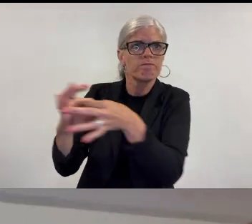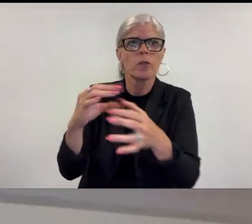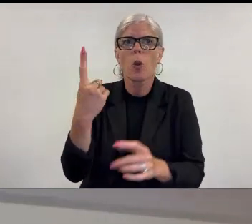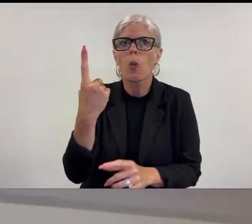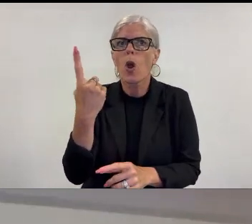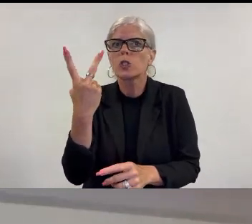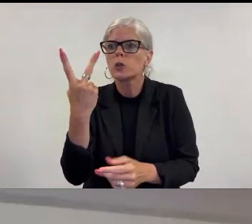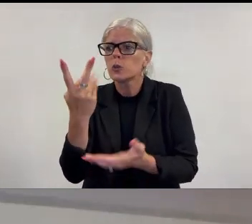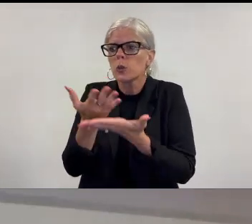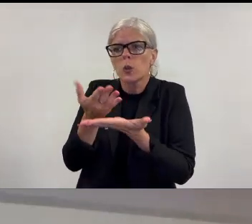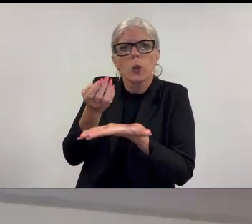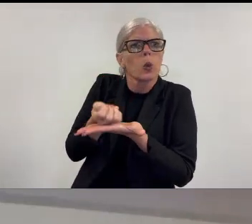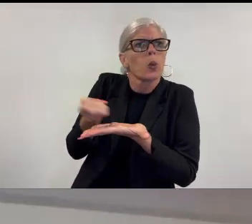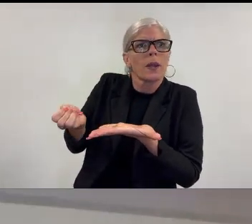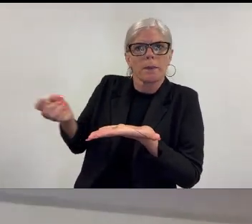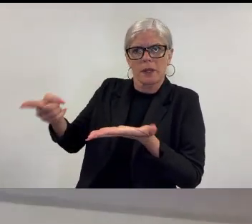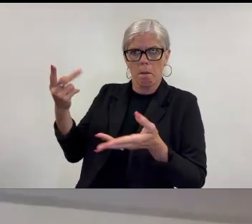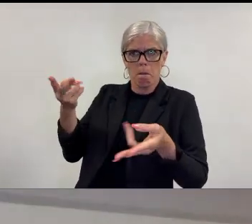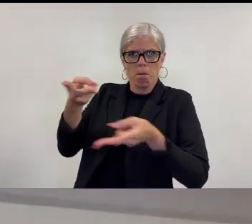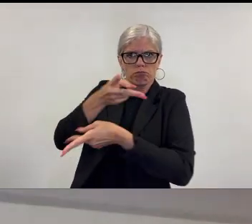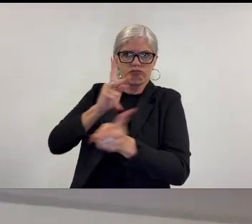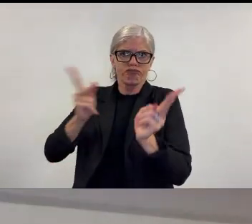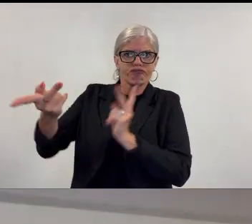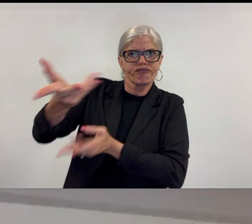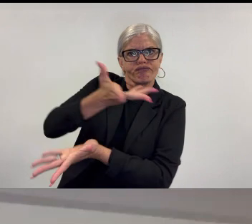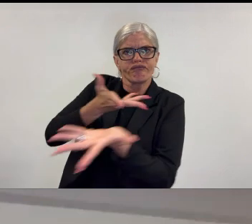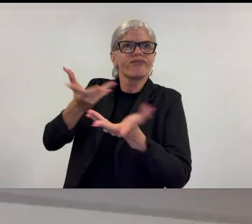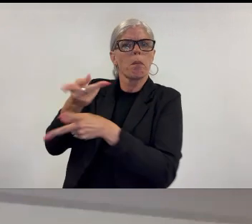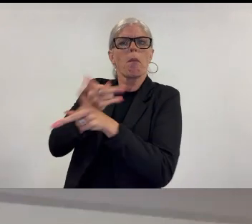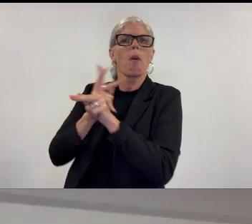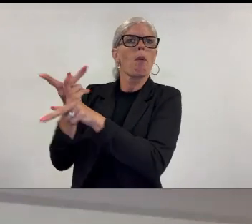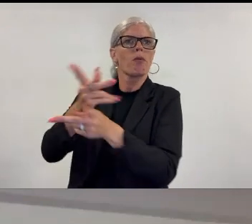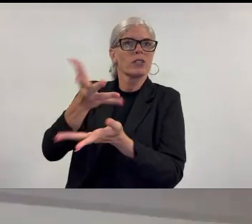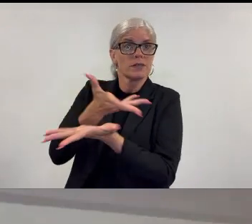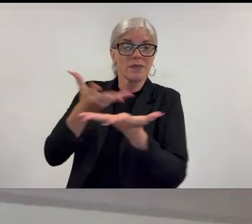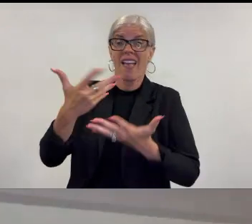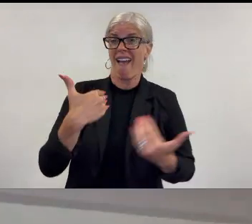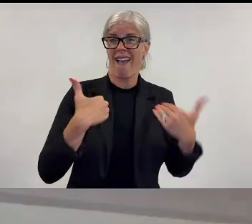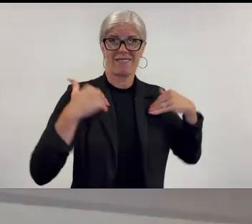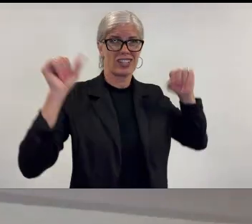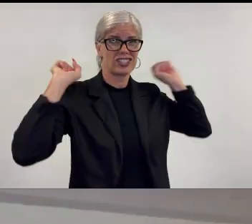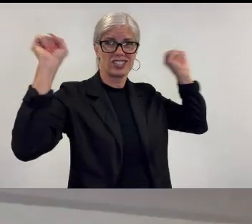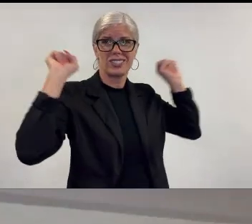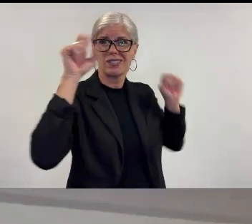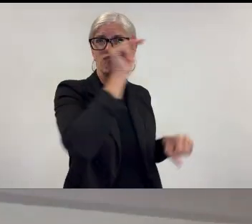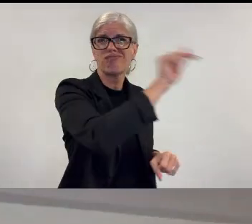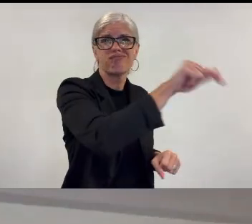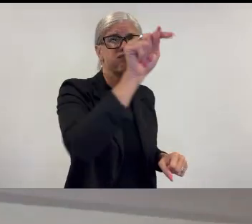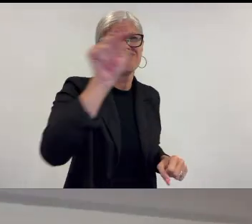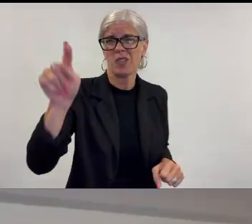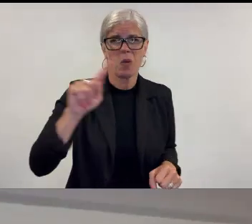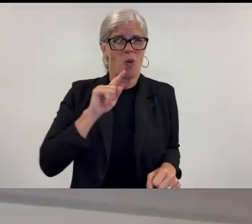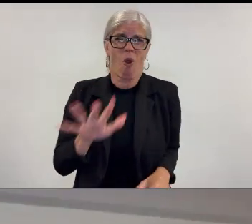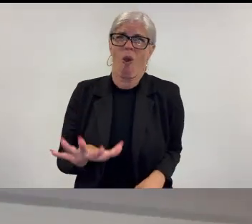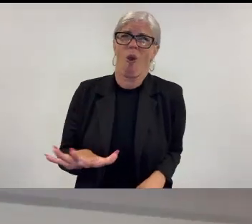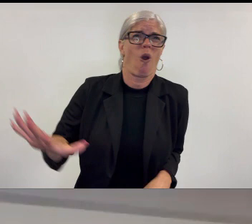of equipment, and then they create gyms around, and I know that those are everywhere. Right now I can come up with one in